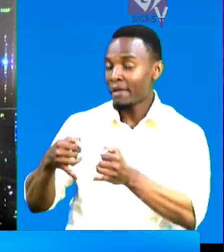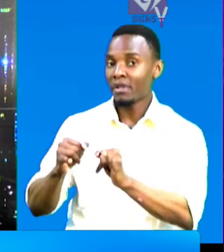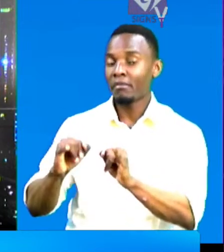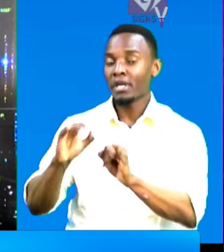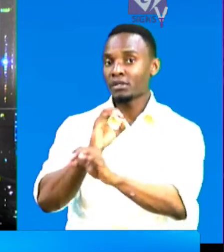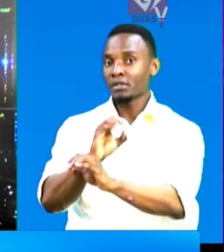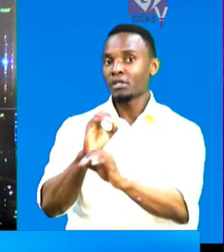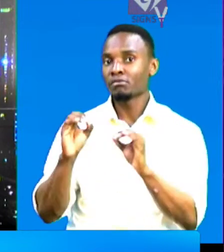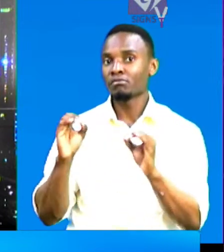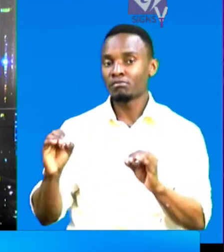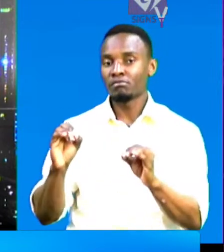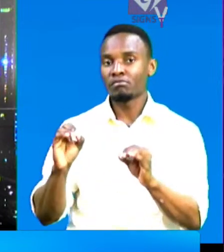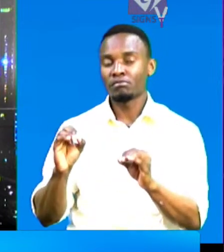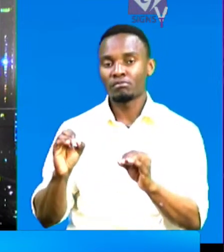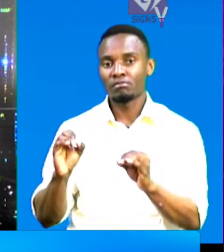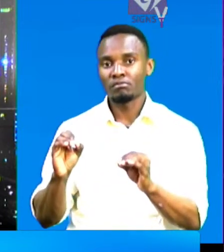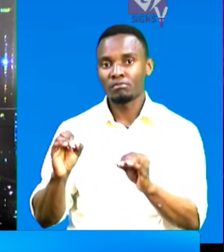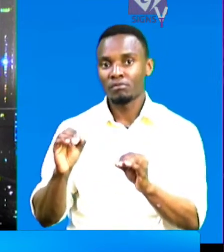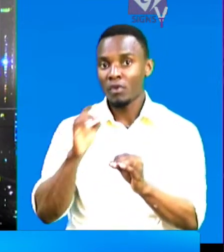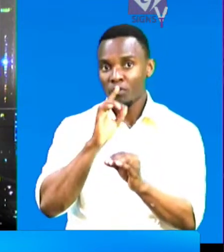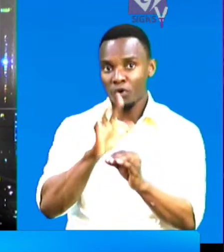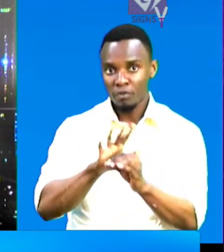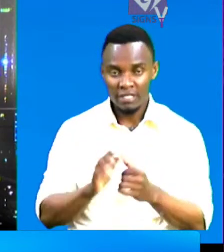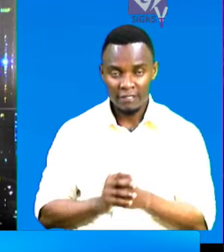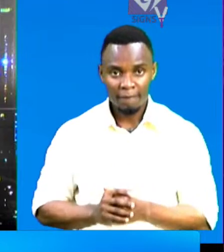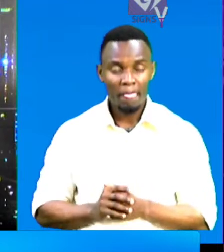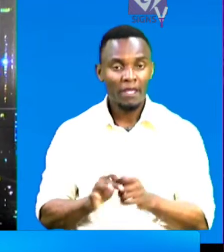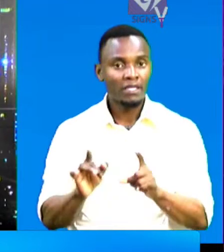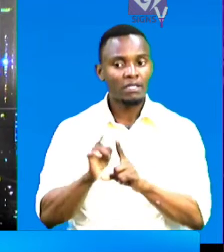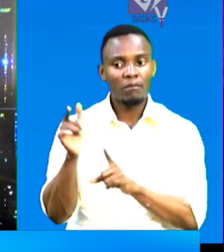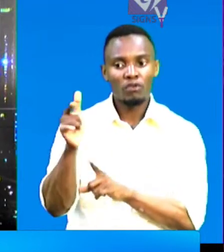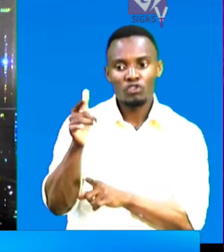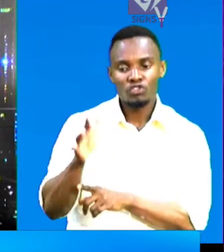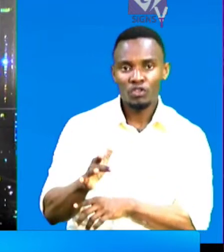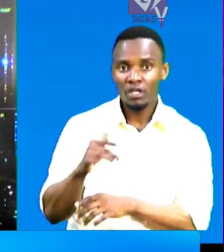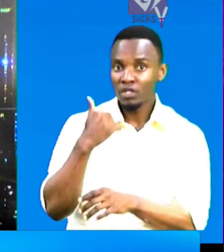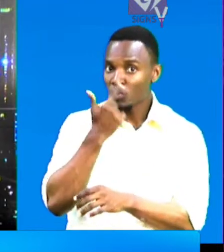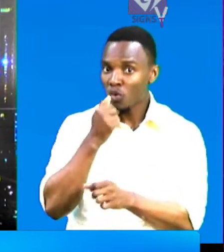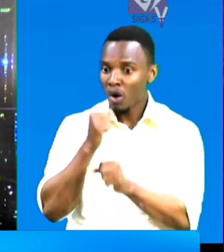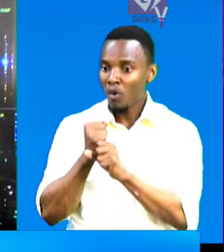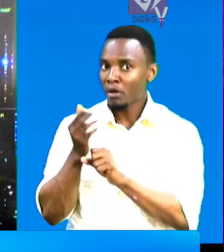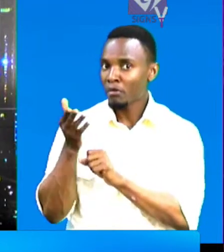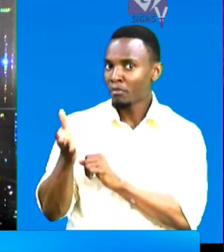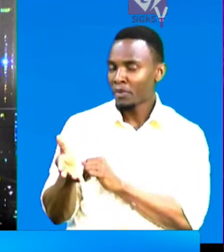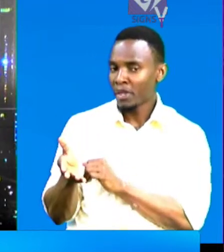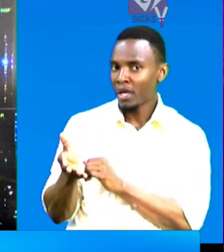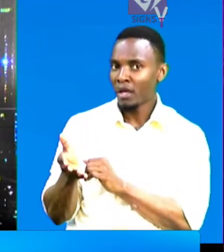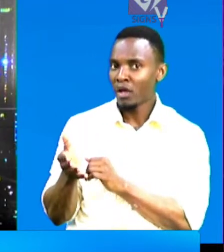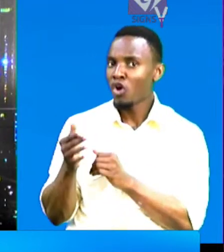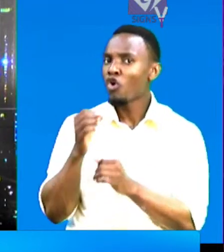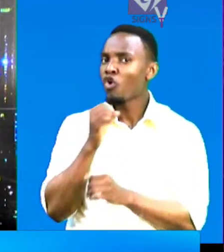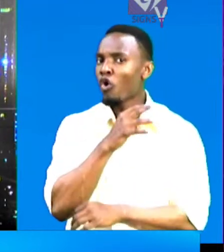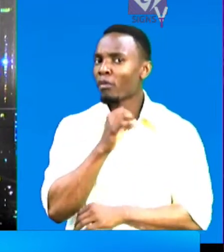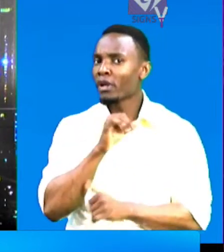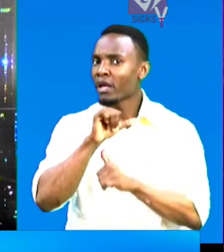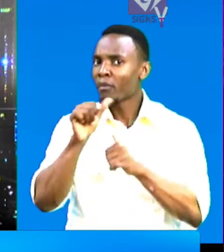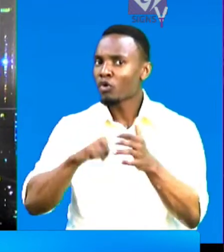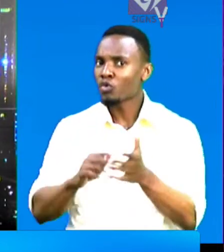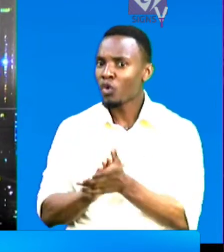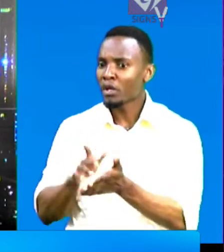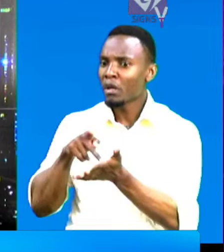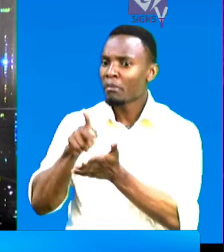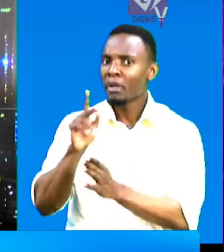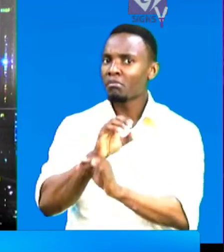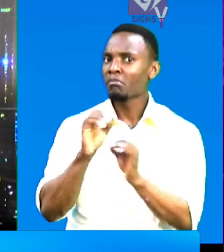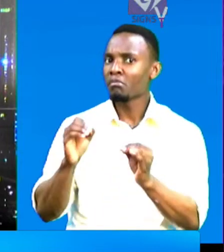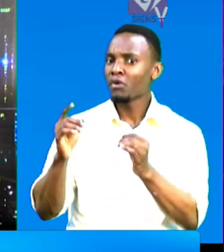the promises they made. Journalists working at the media house have decried lack of payment for 6 months